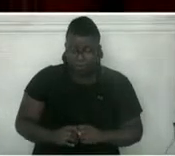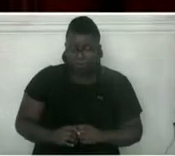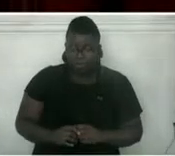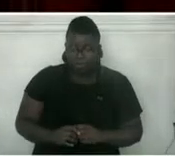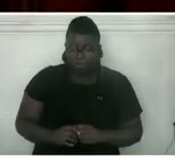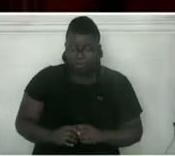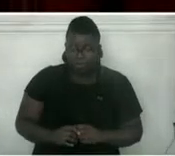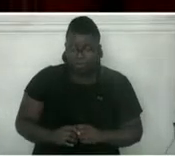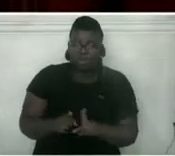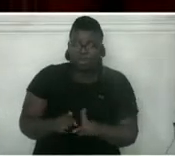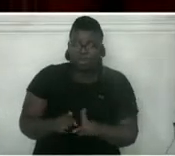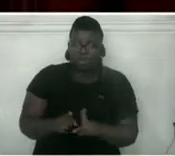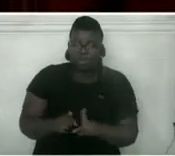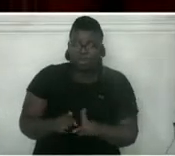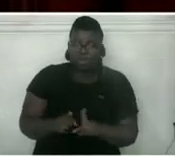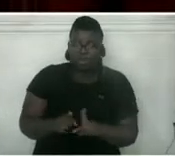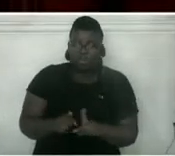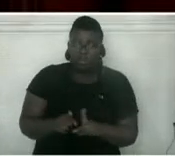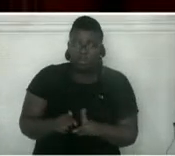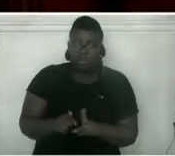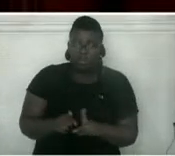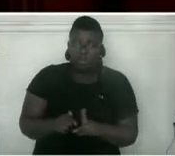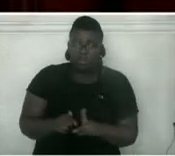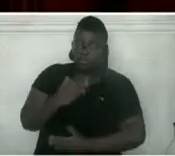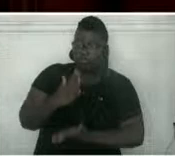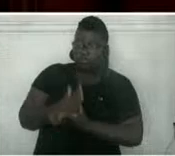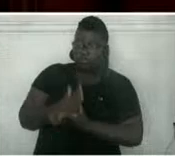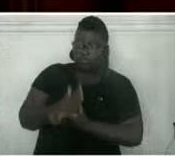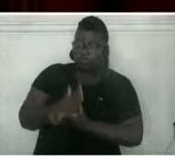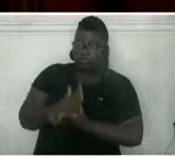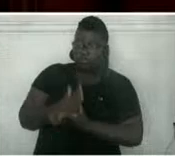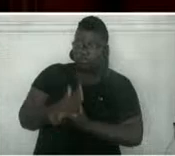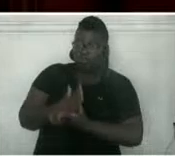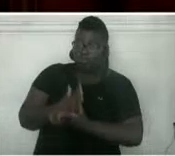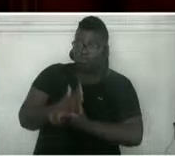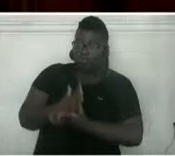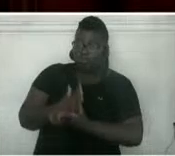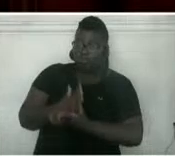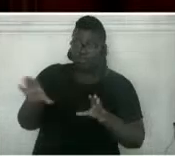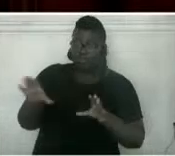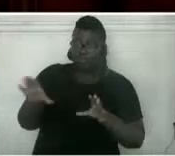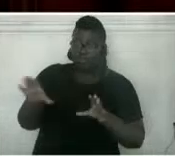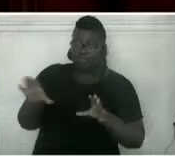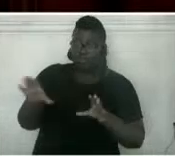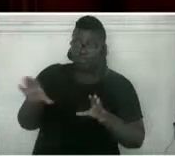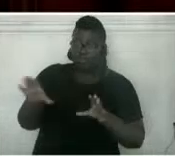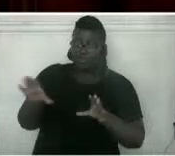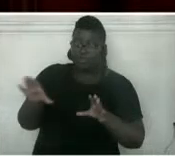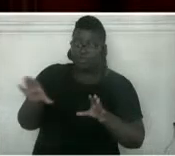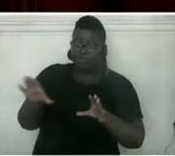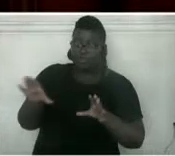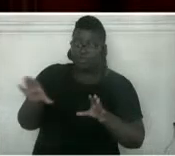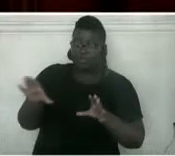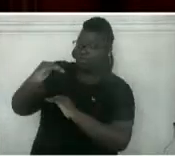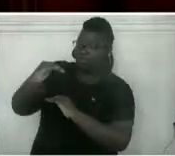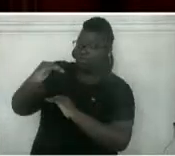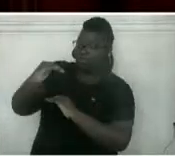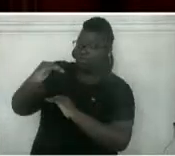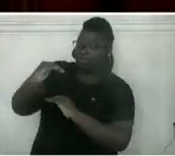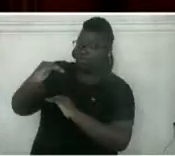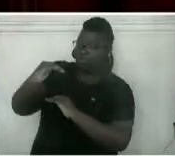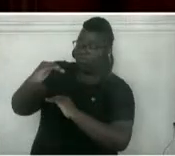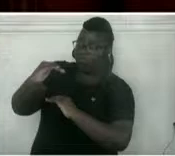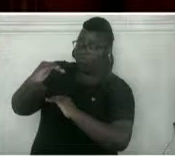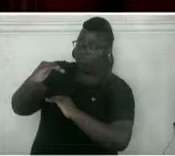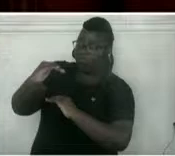bold decisions to ensure that this sector, which is dominated in particular by those